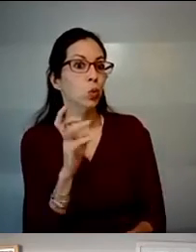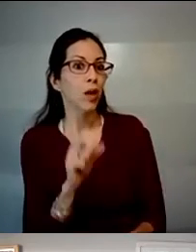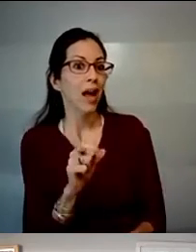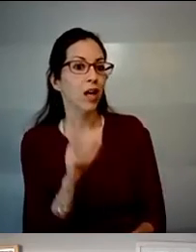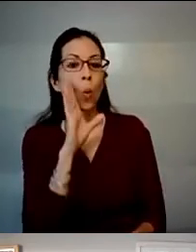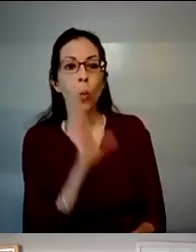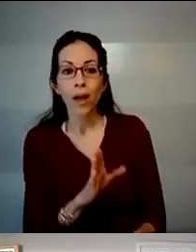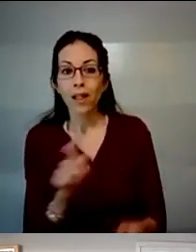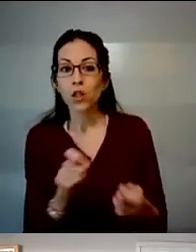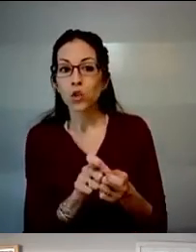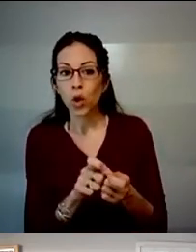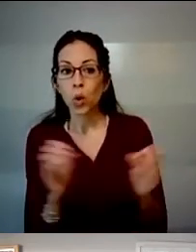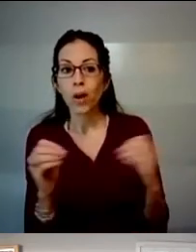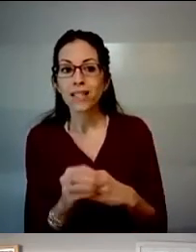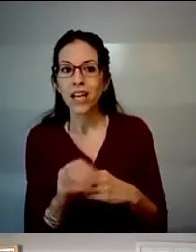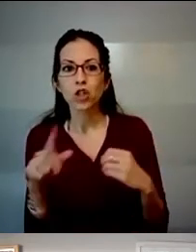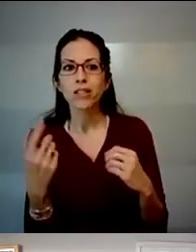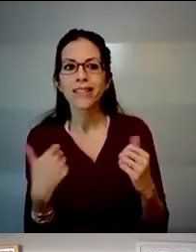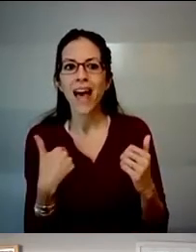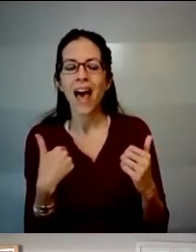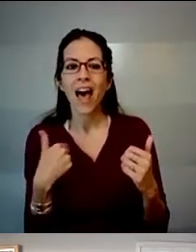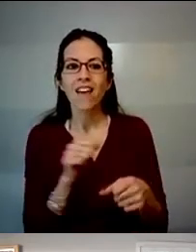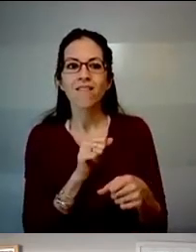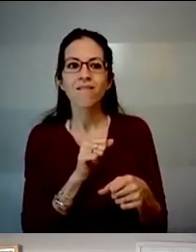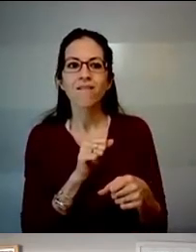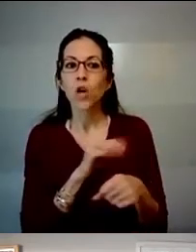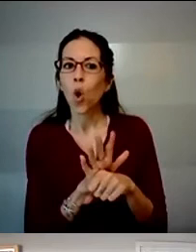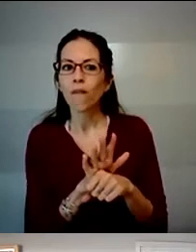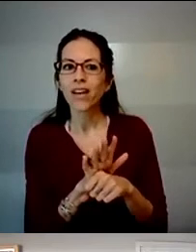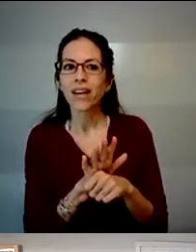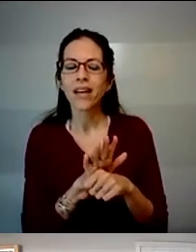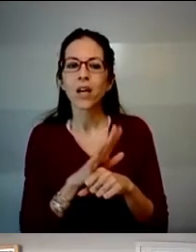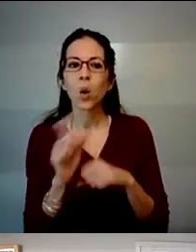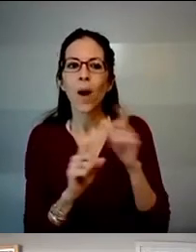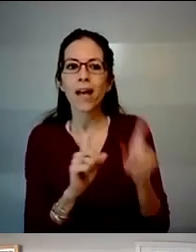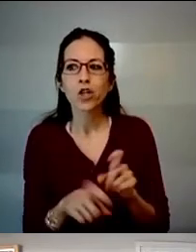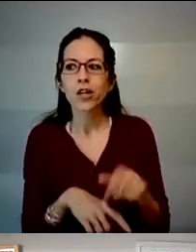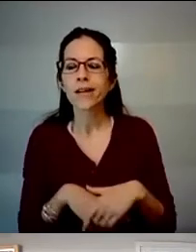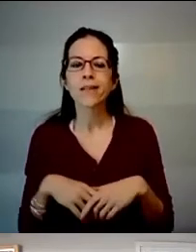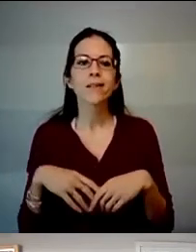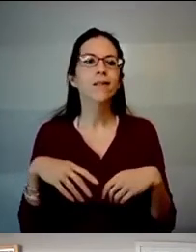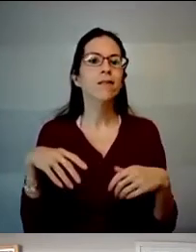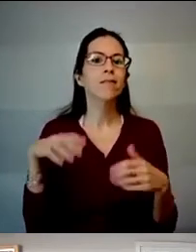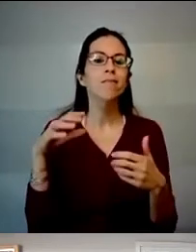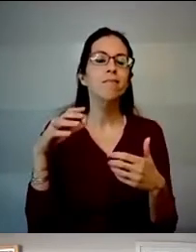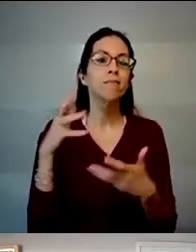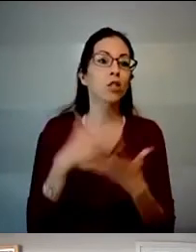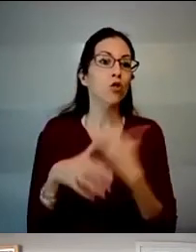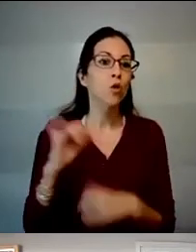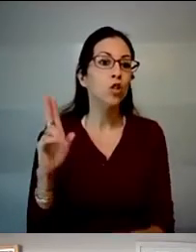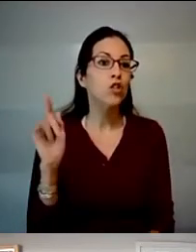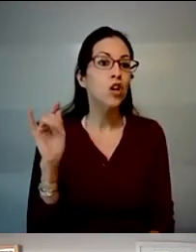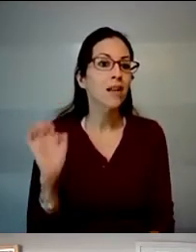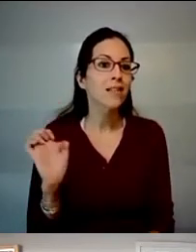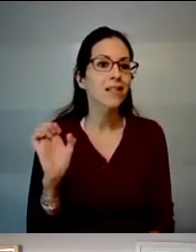organizations just have COVID questions or social justice, you know, BIPOC related questions as a main focus of